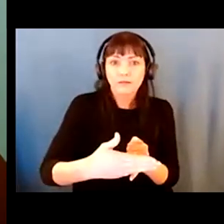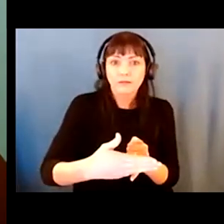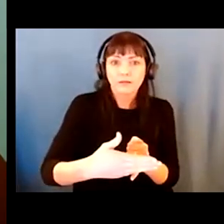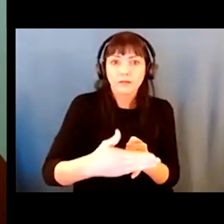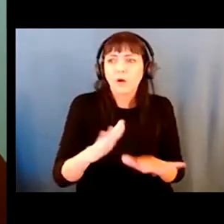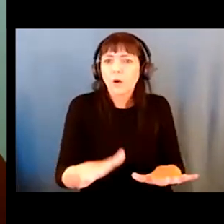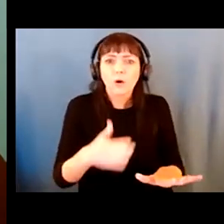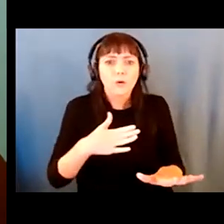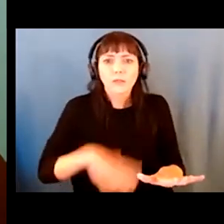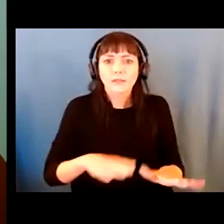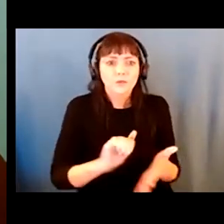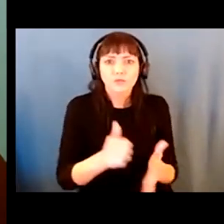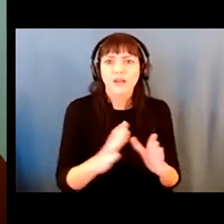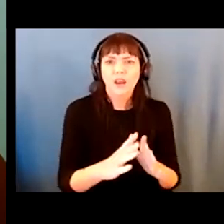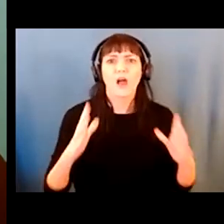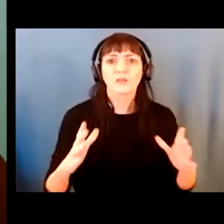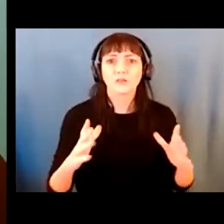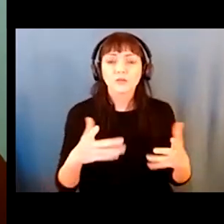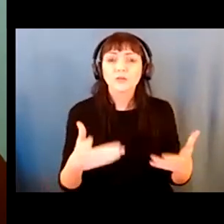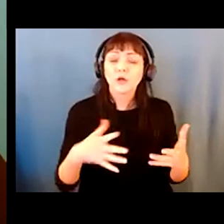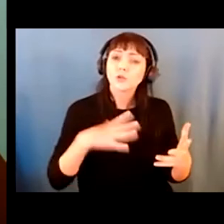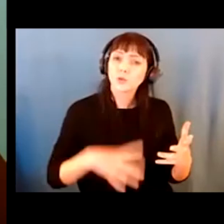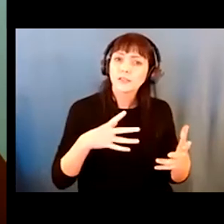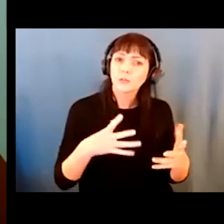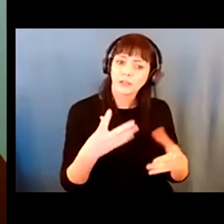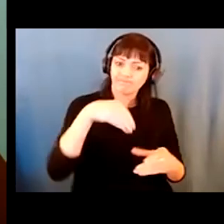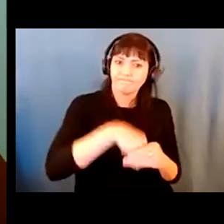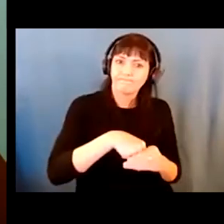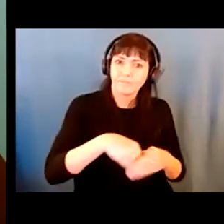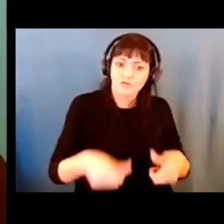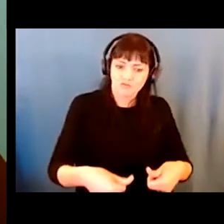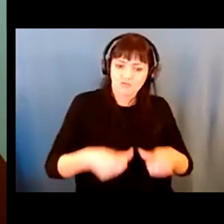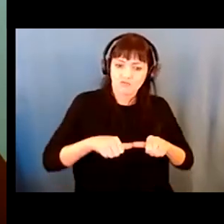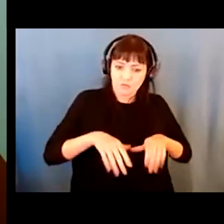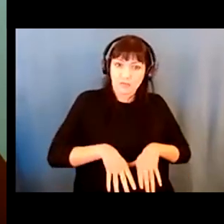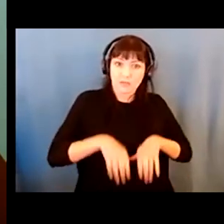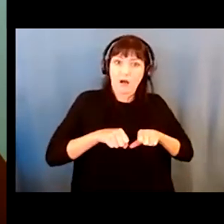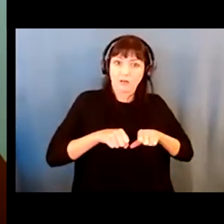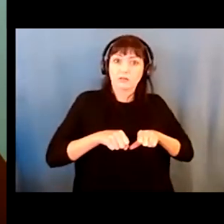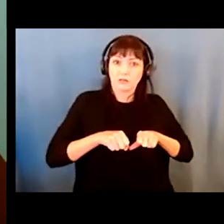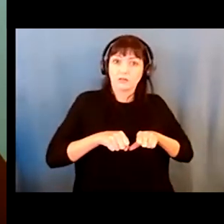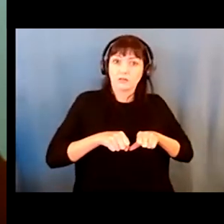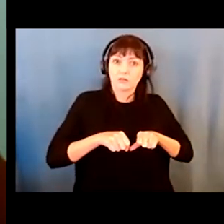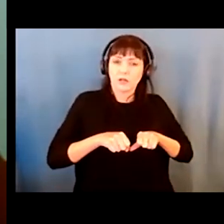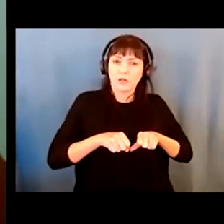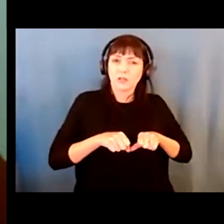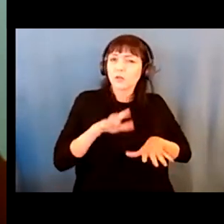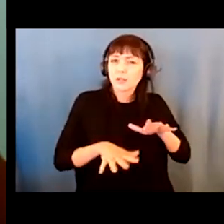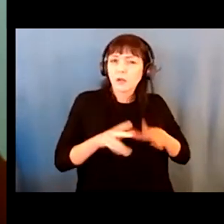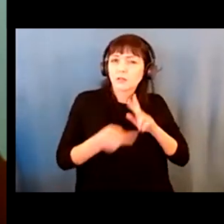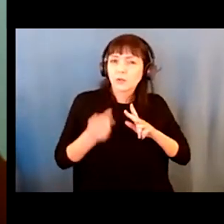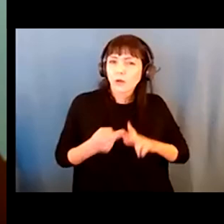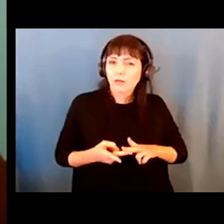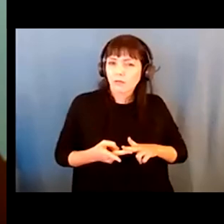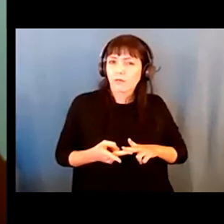print you need, or it just needs to be part of the thinking. So for me, it needs to be as fundamental as other things in those budgets. You know,